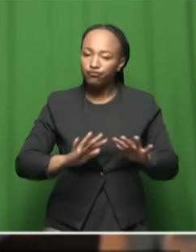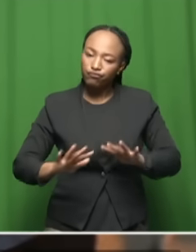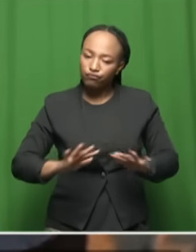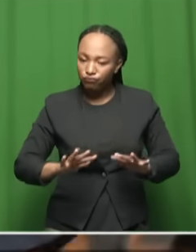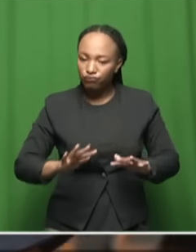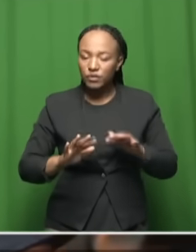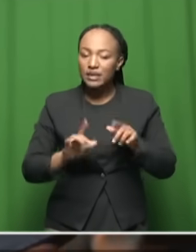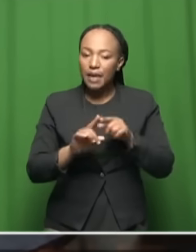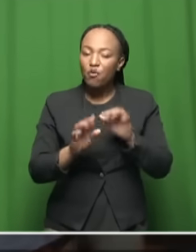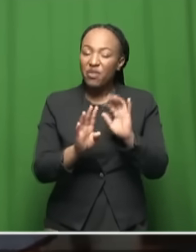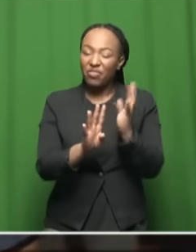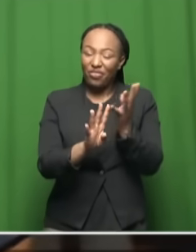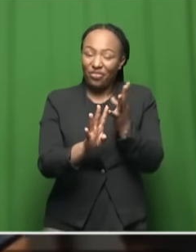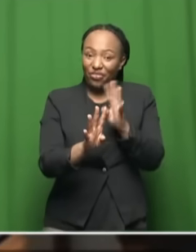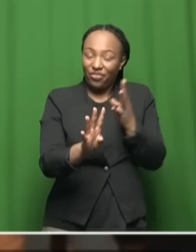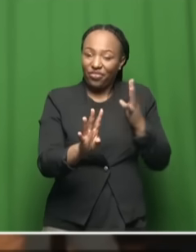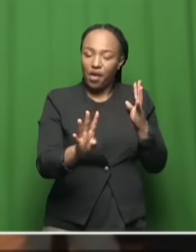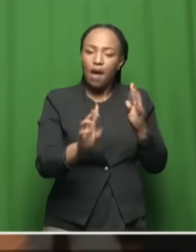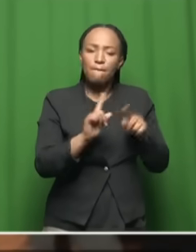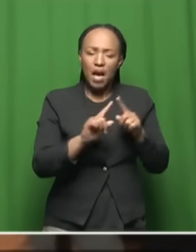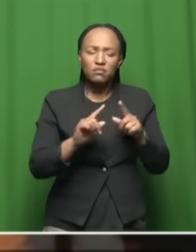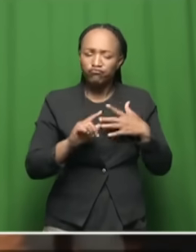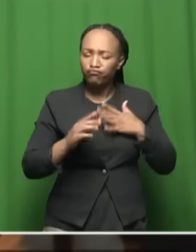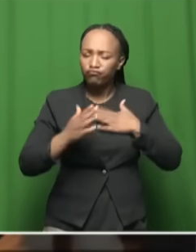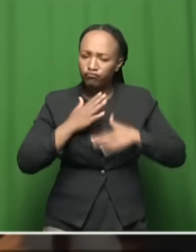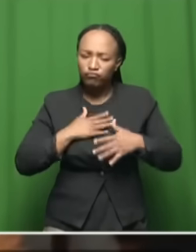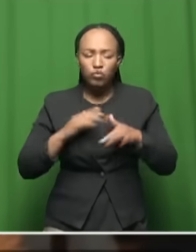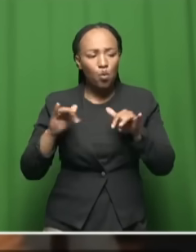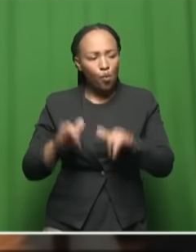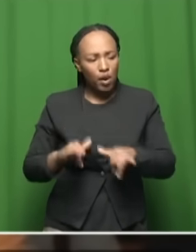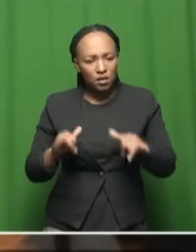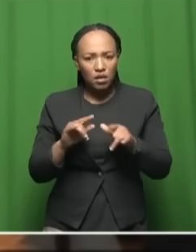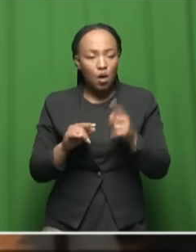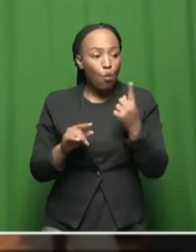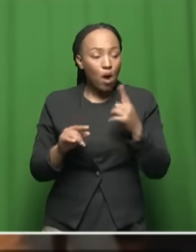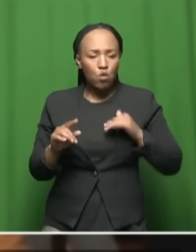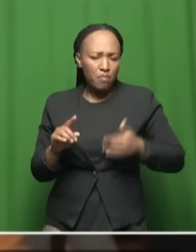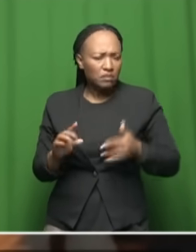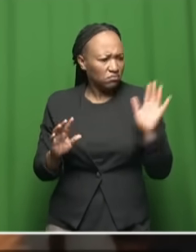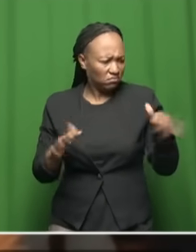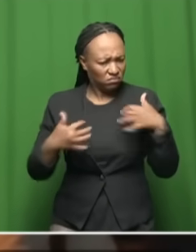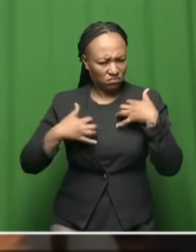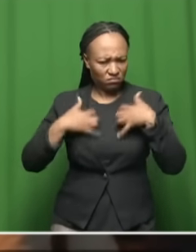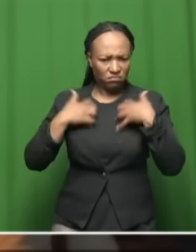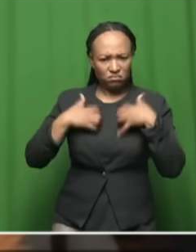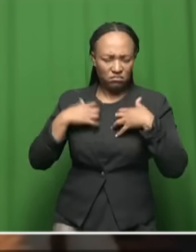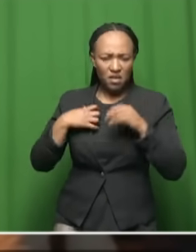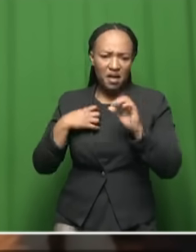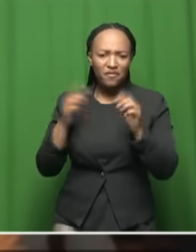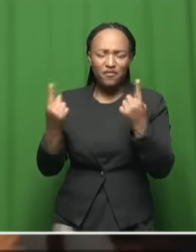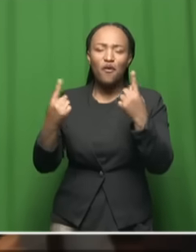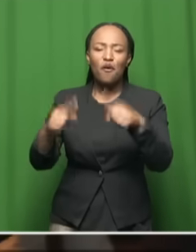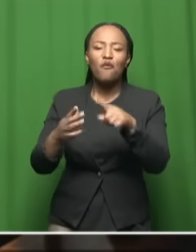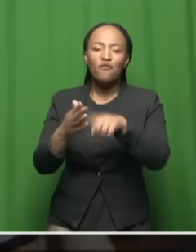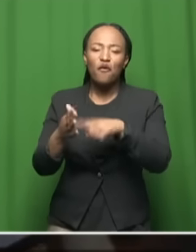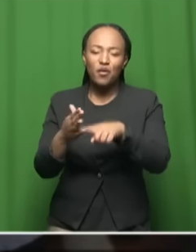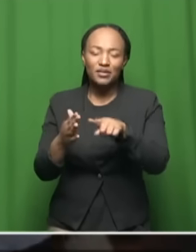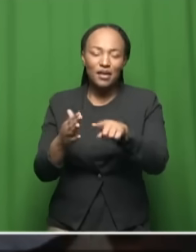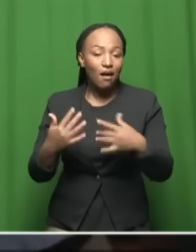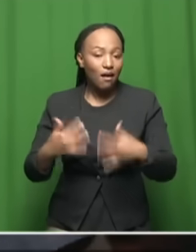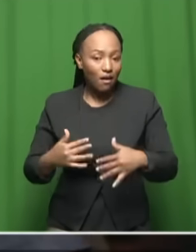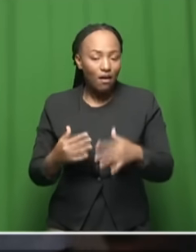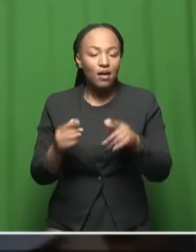with the long queues. People were patiently waiting, and one lady actually telling us she's excited to be here, to be able to cast her ballot. So